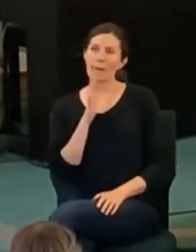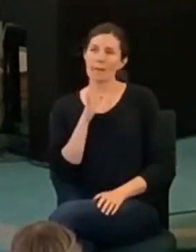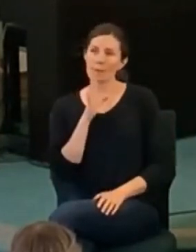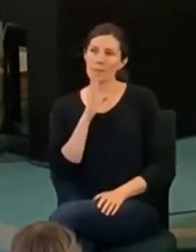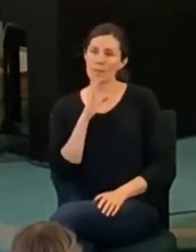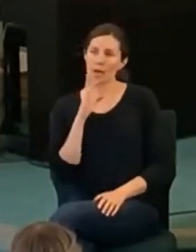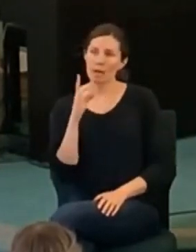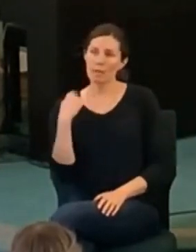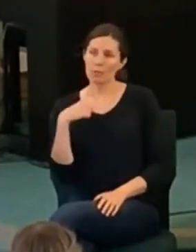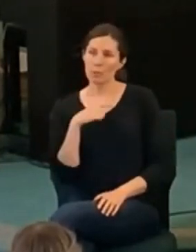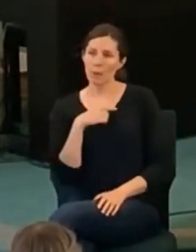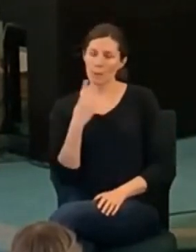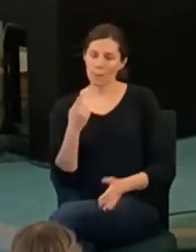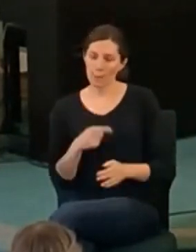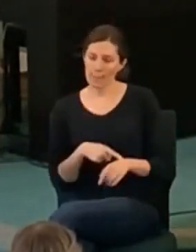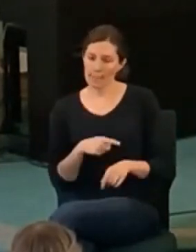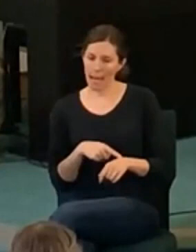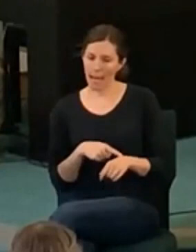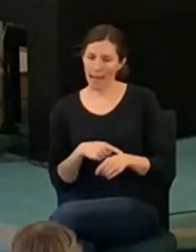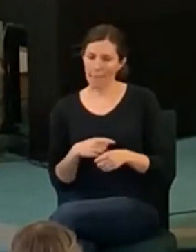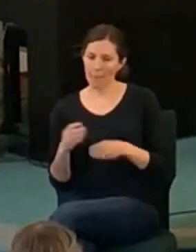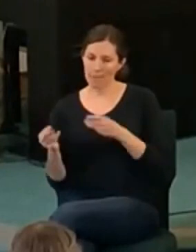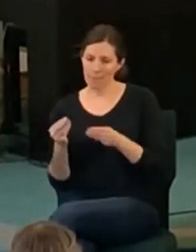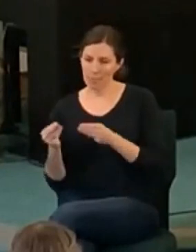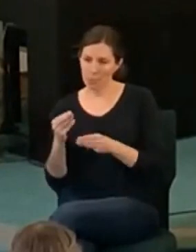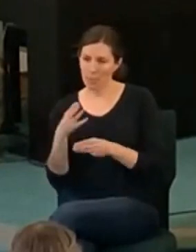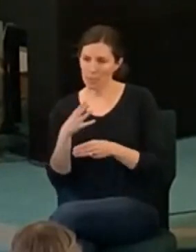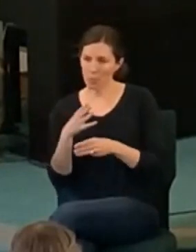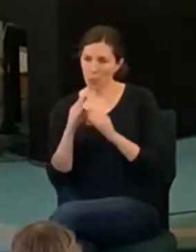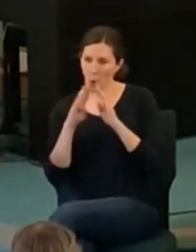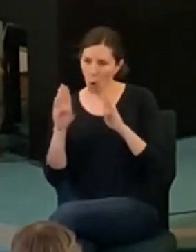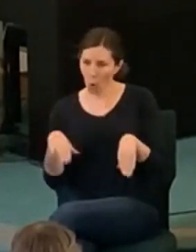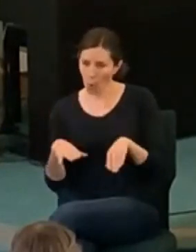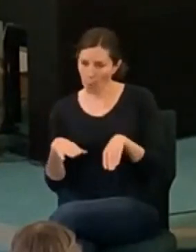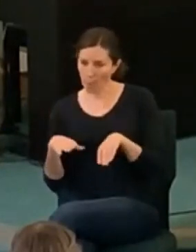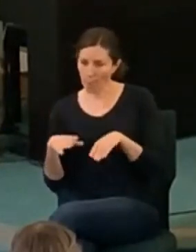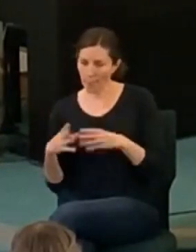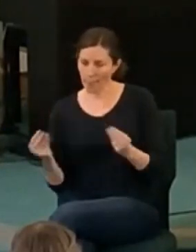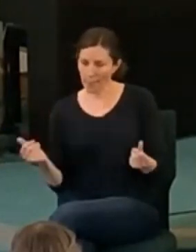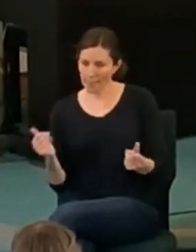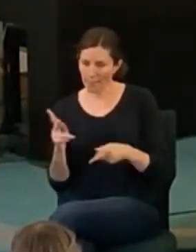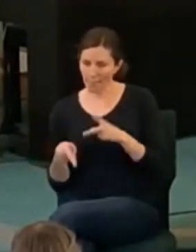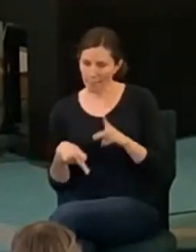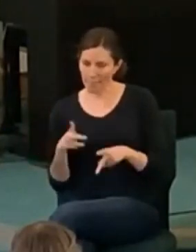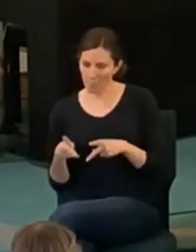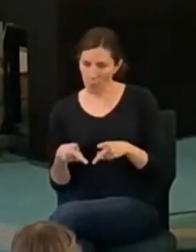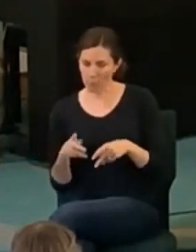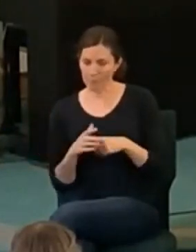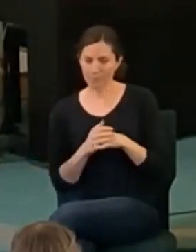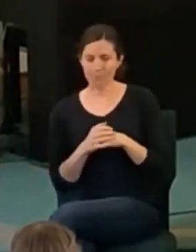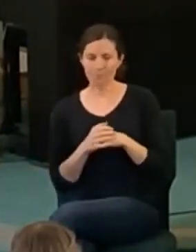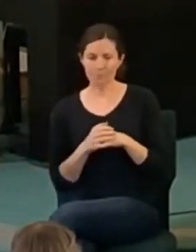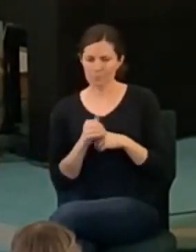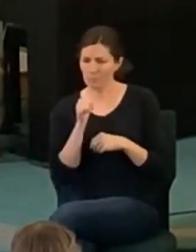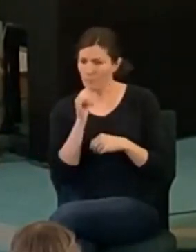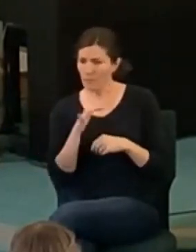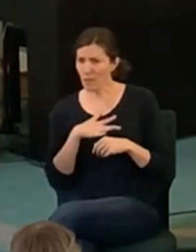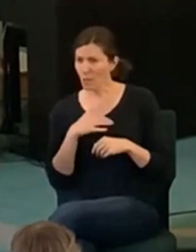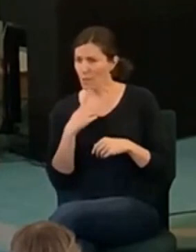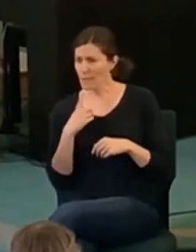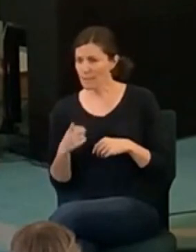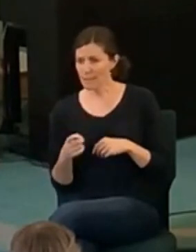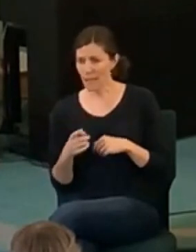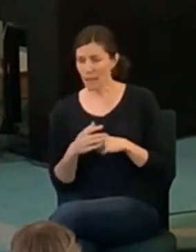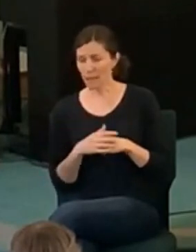not dismiss her sins. He just places his cross between her and her sins. There is